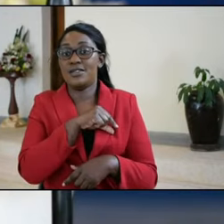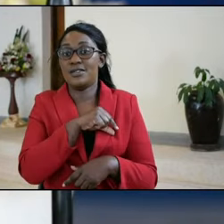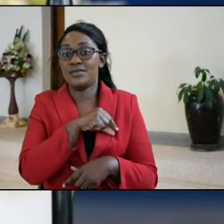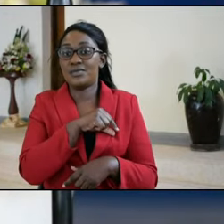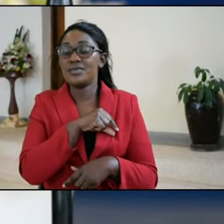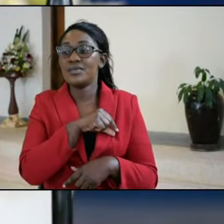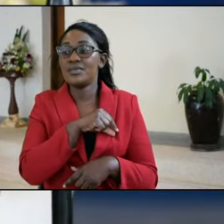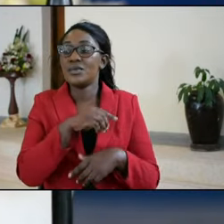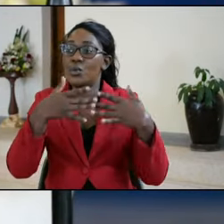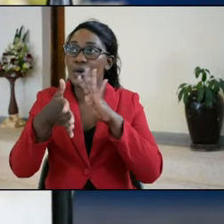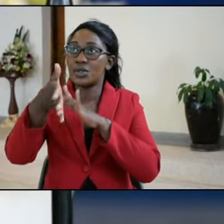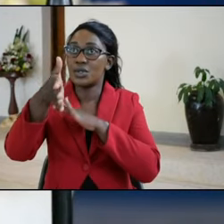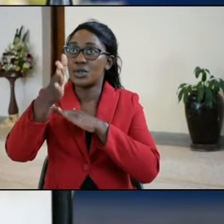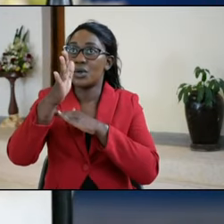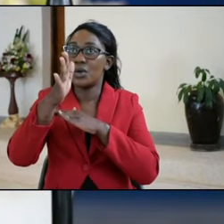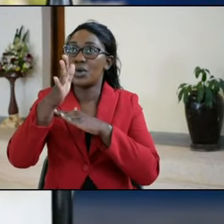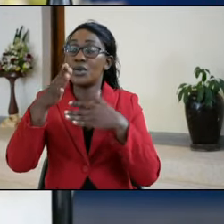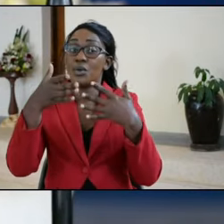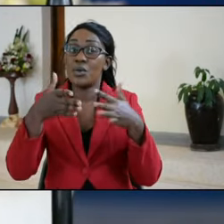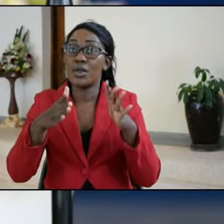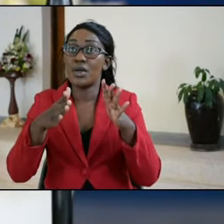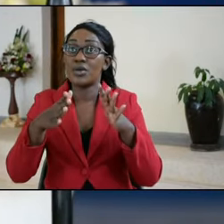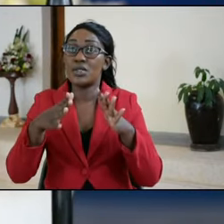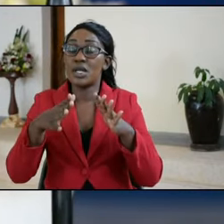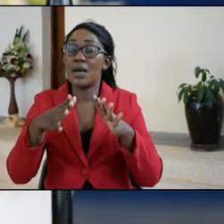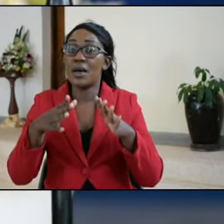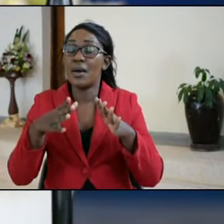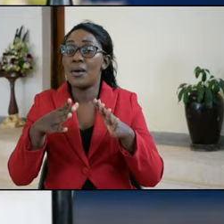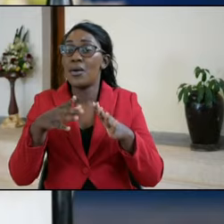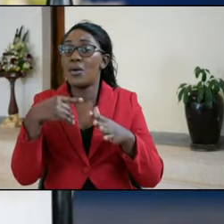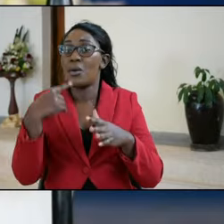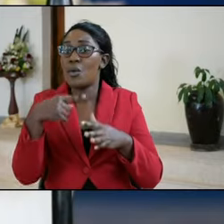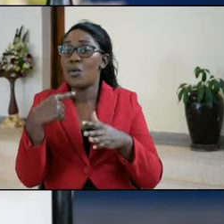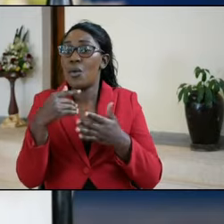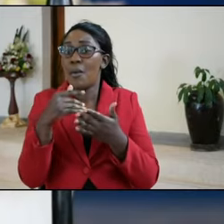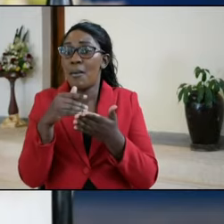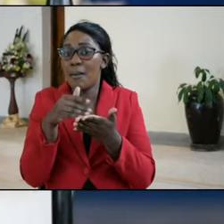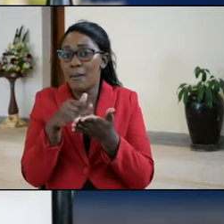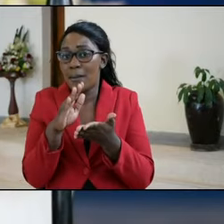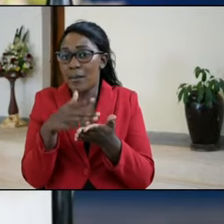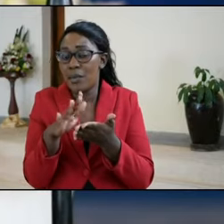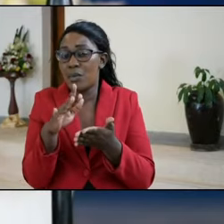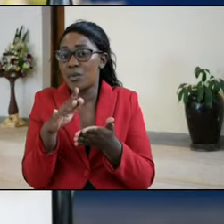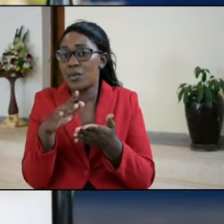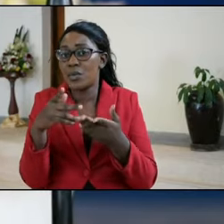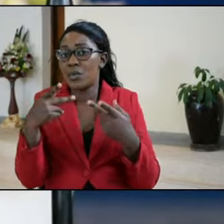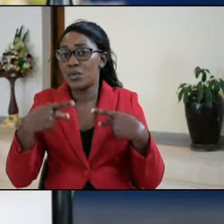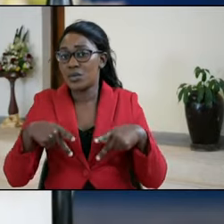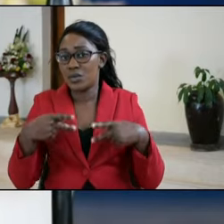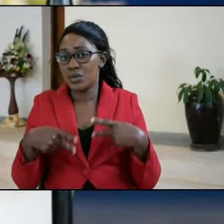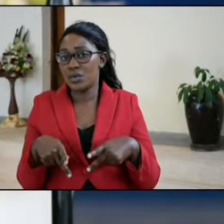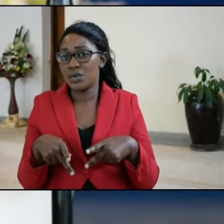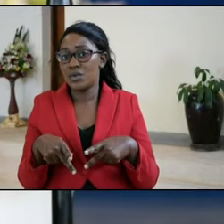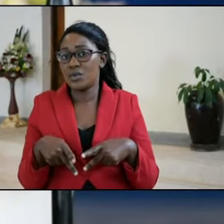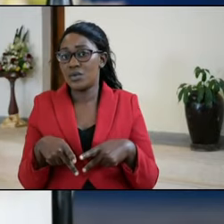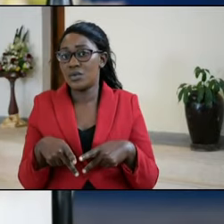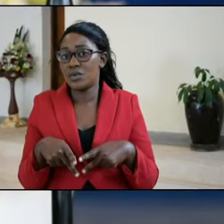word and His messengers, then we will not be able to make sense of what is revealed to us in the